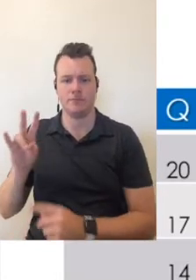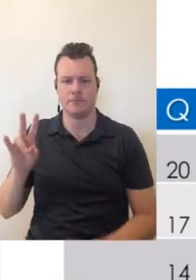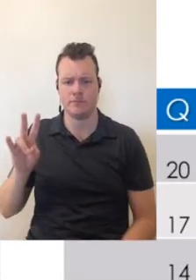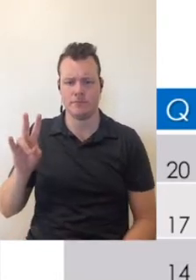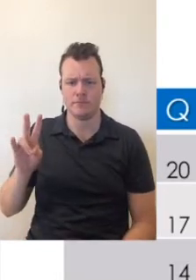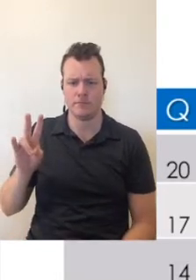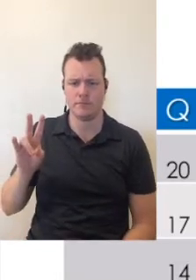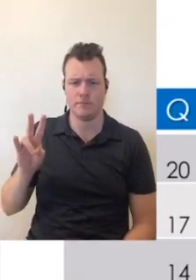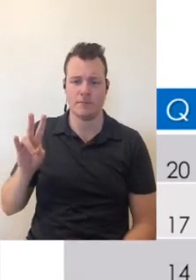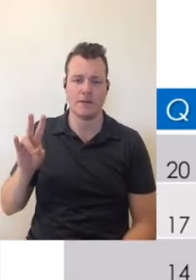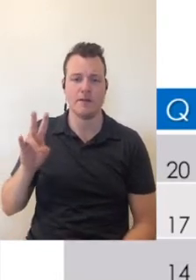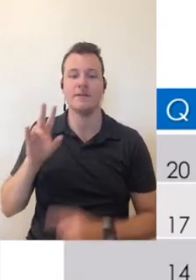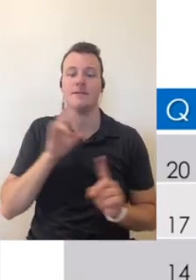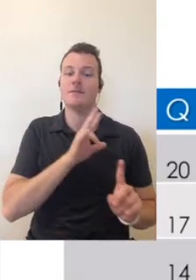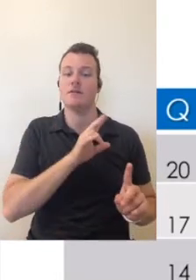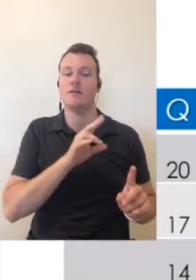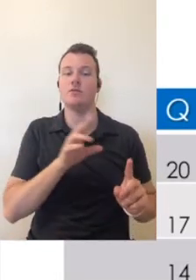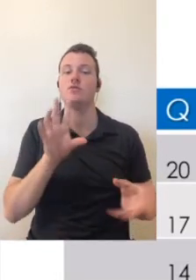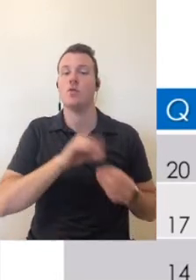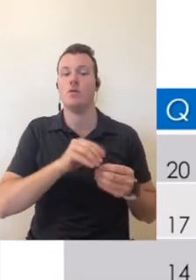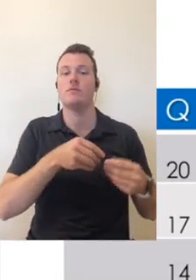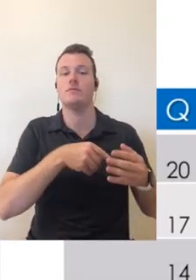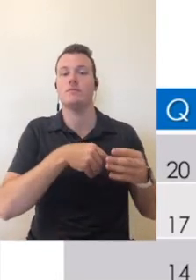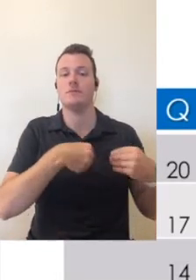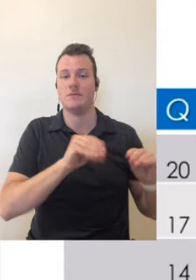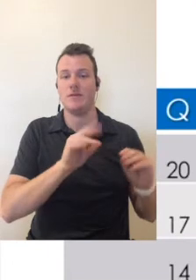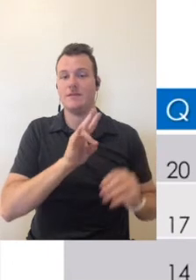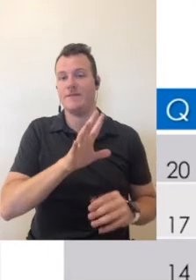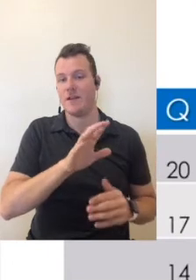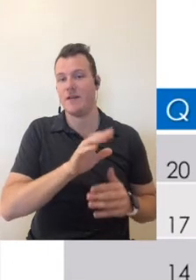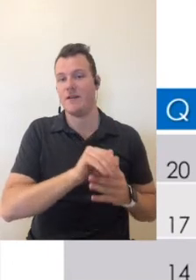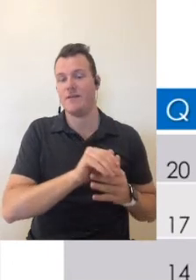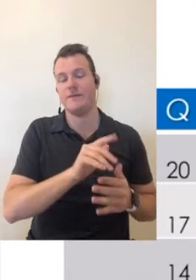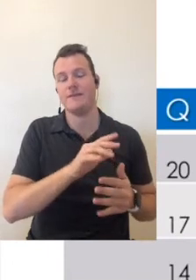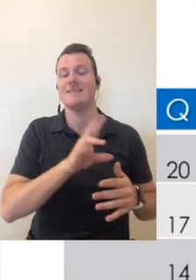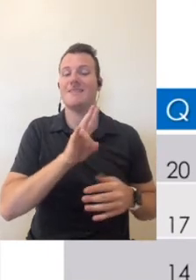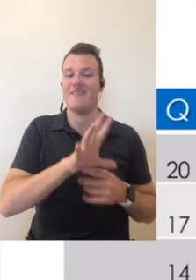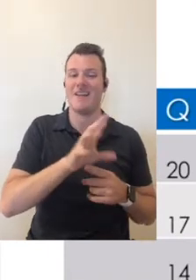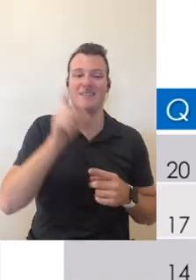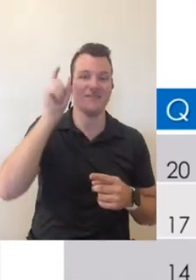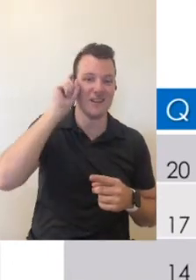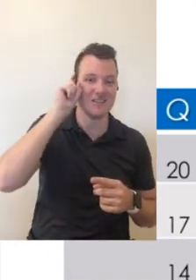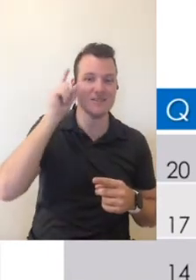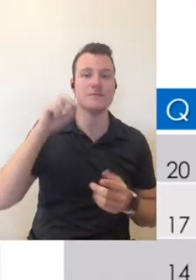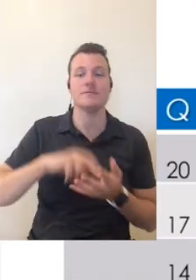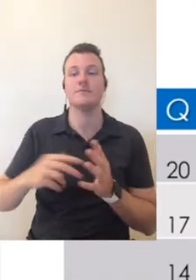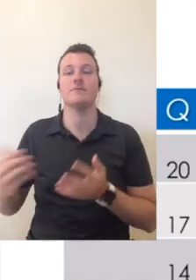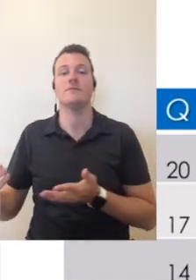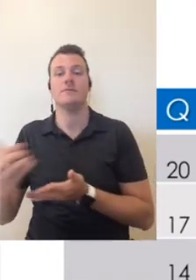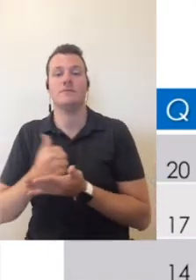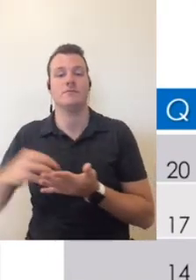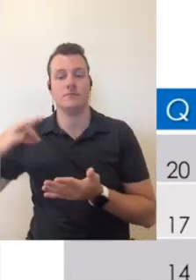now 75 devices that we dispensed last year, which grossed us